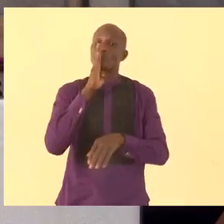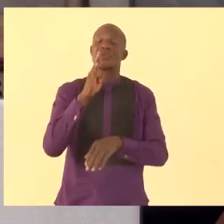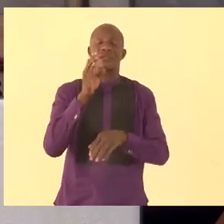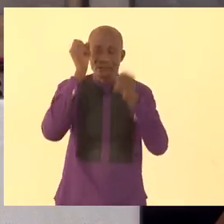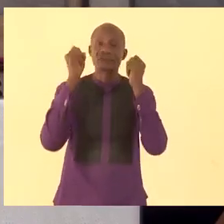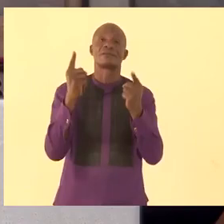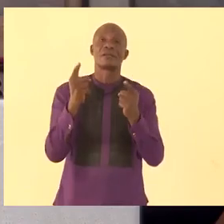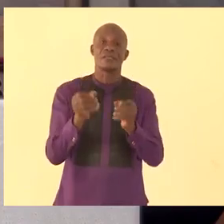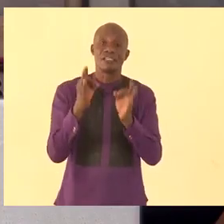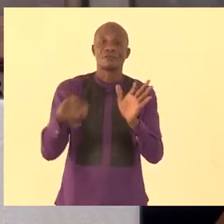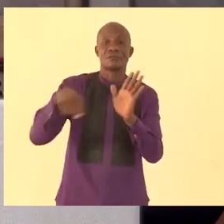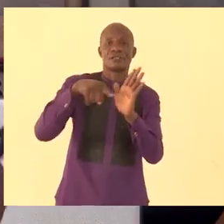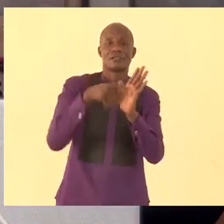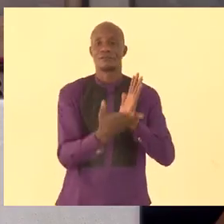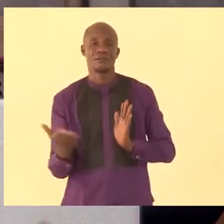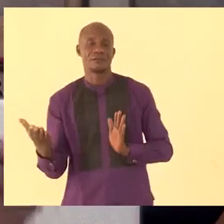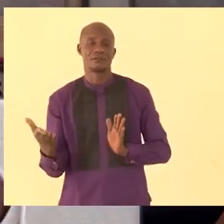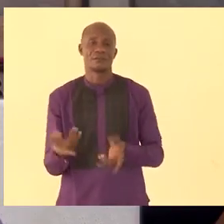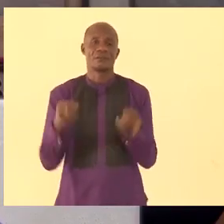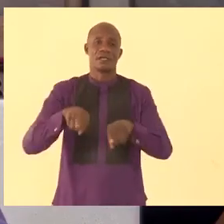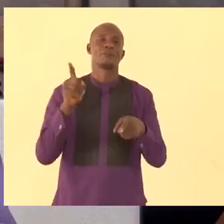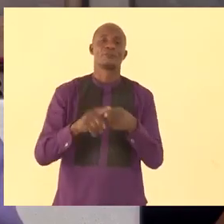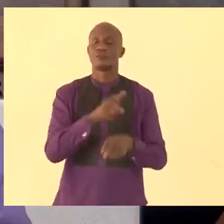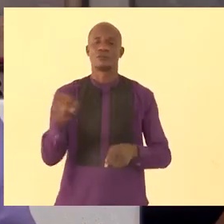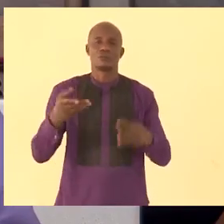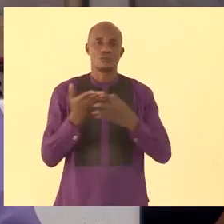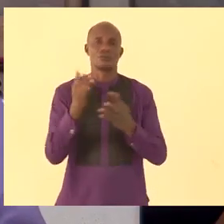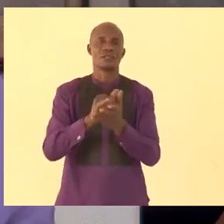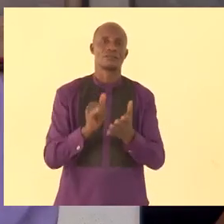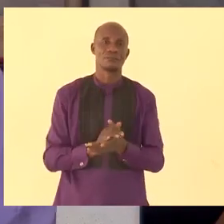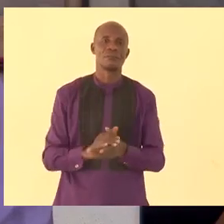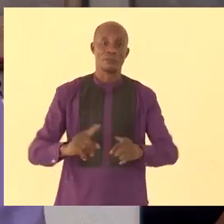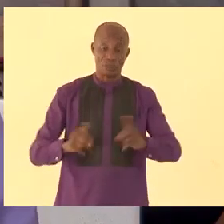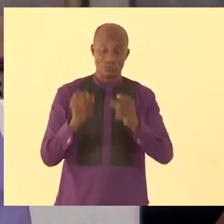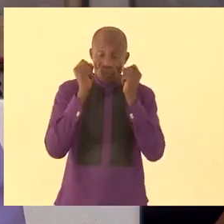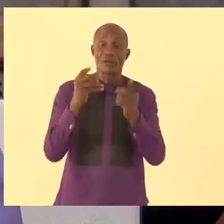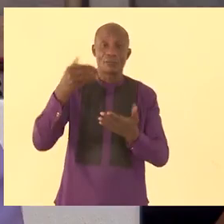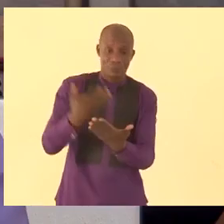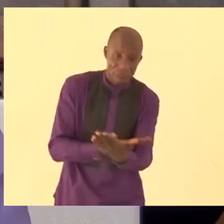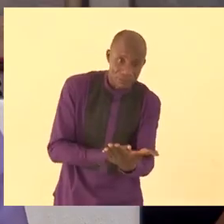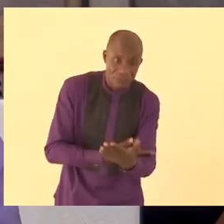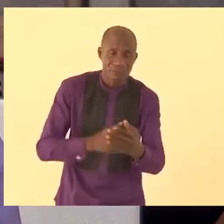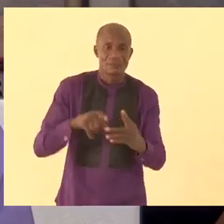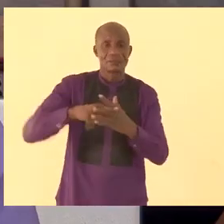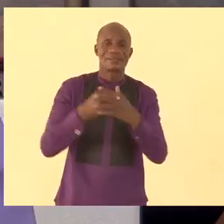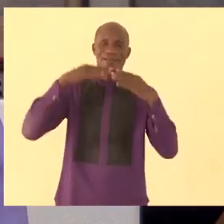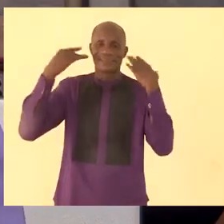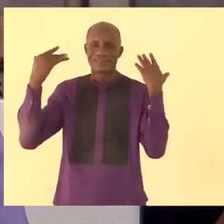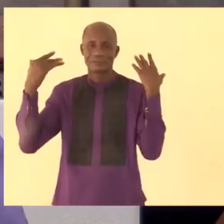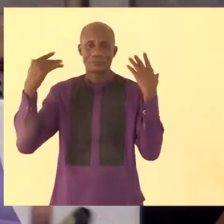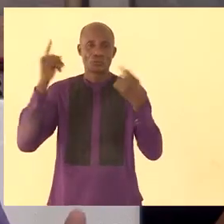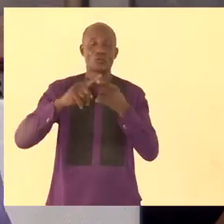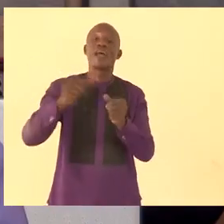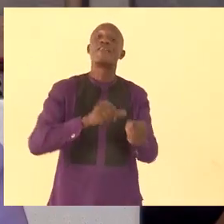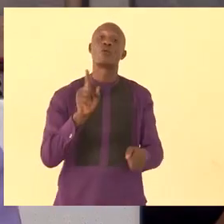surprised if negative things happen to you through that day. But if you wake up in the morning and you start smiling